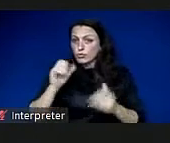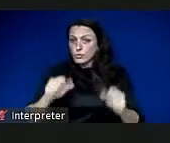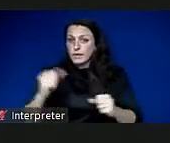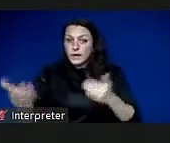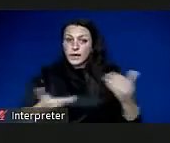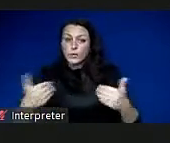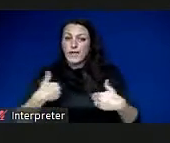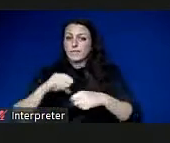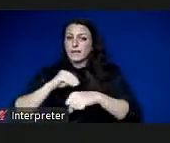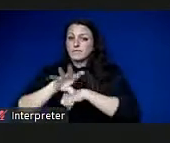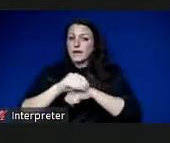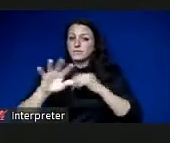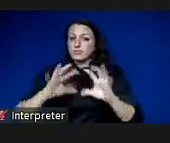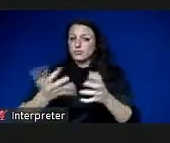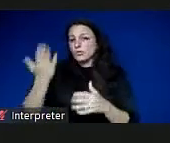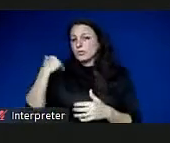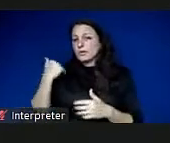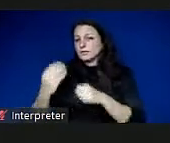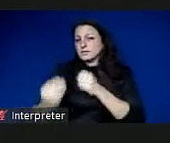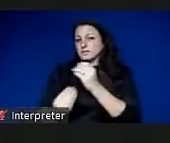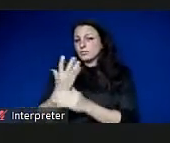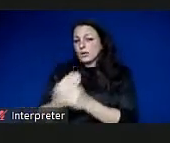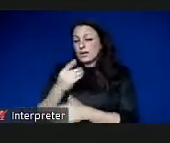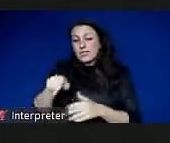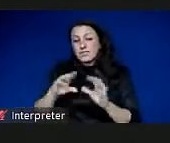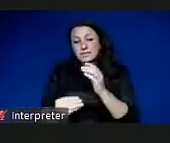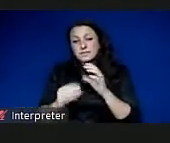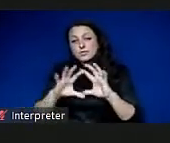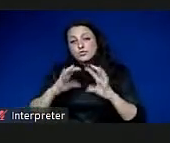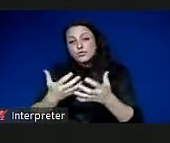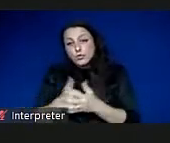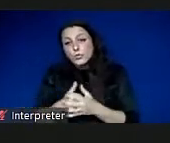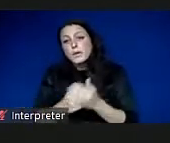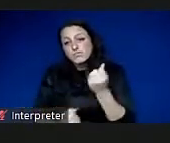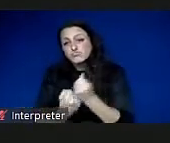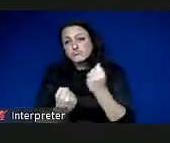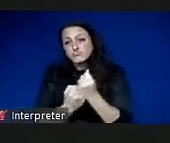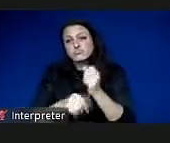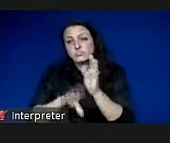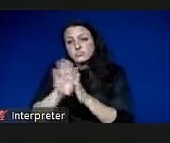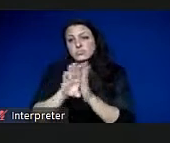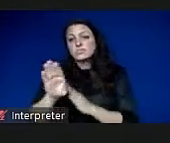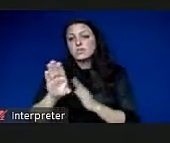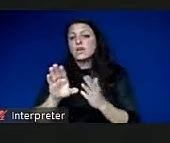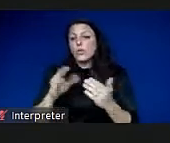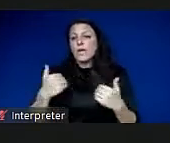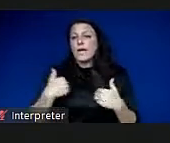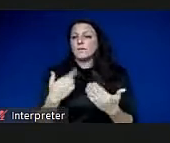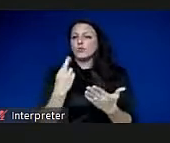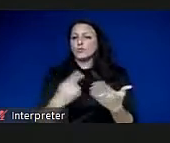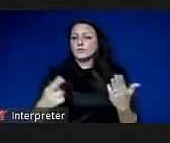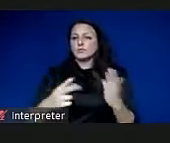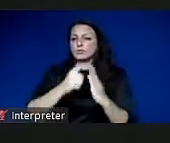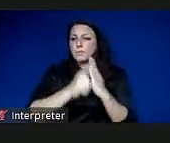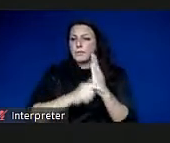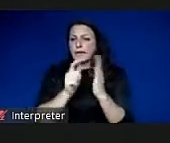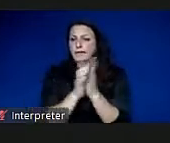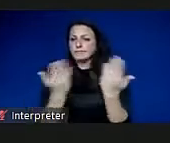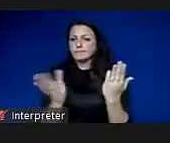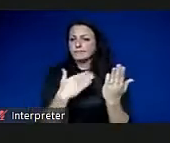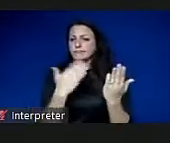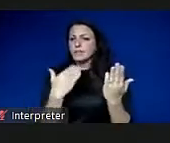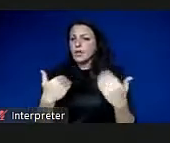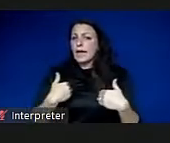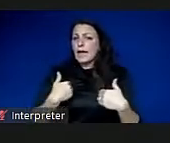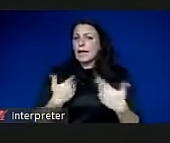group in the spring. And this group has assisted us in the development of a resource packet that outlined both strategies for managing